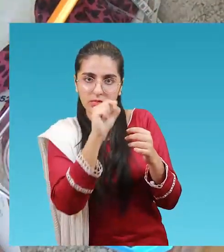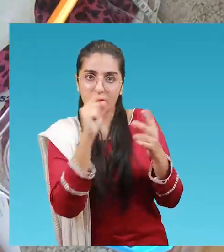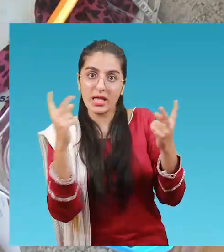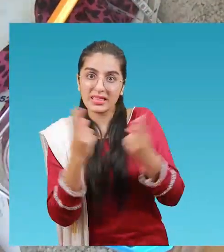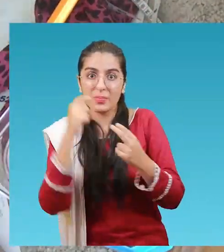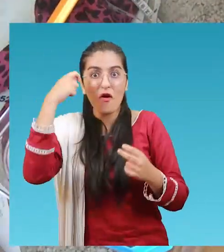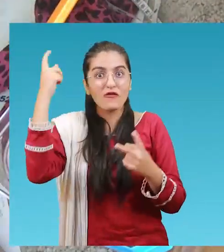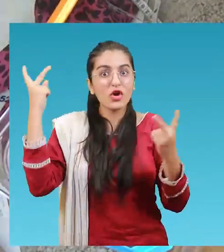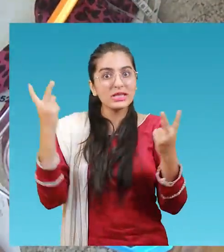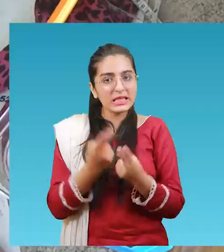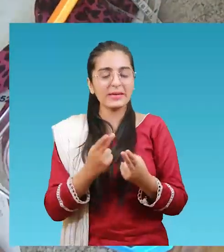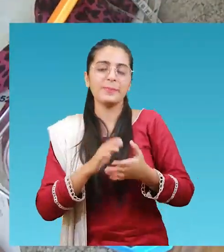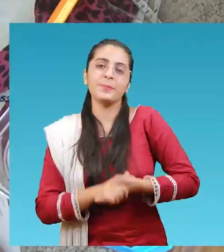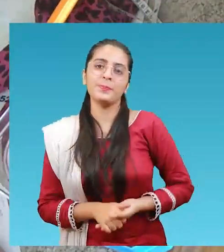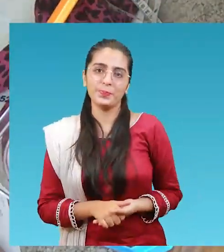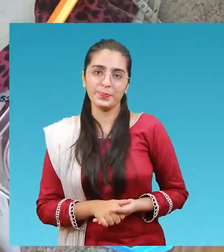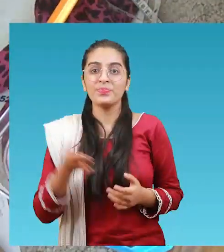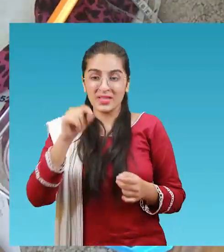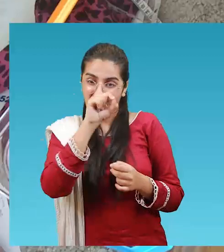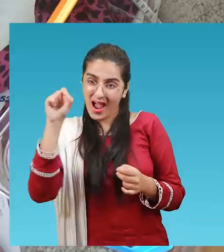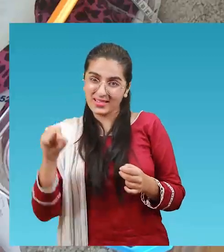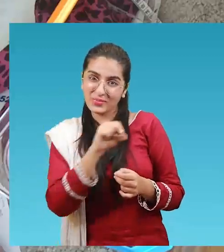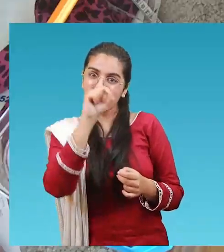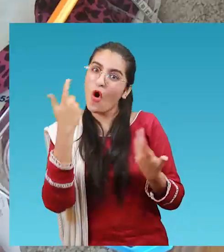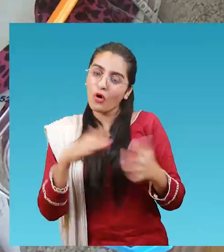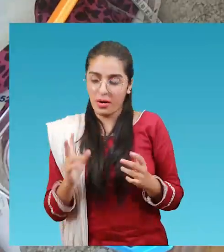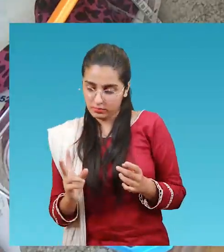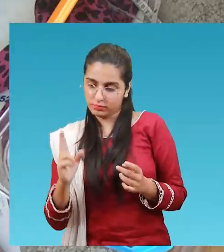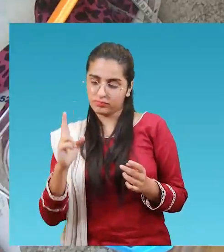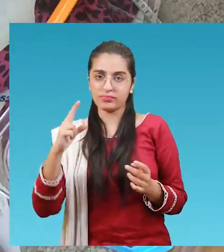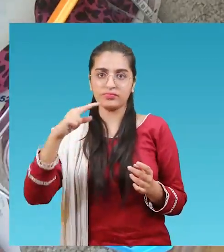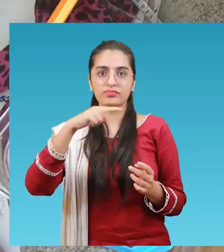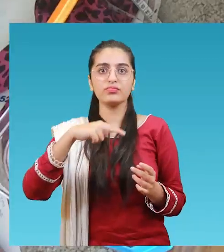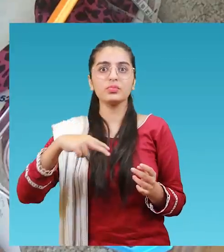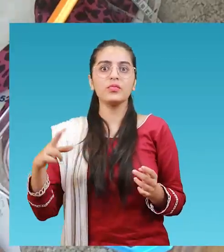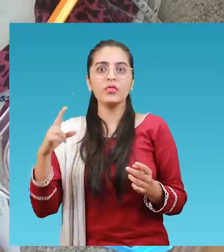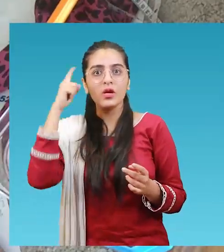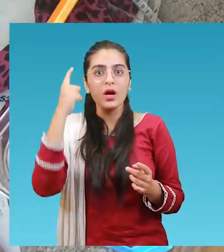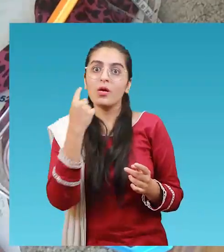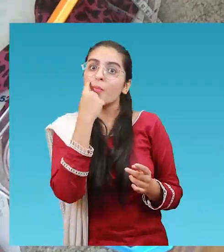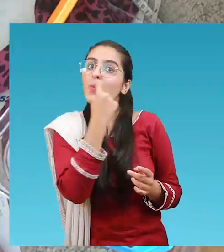small cuts on the corners of the mouth.